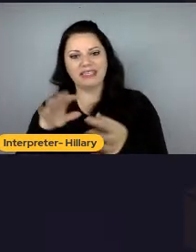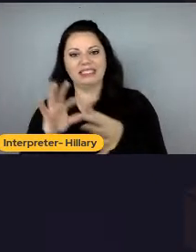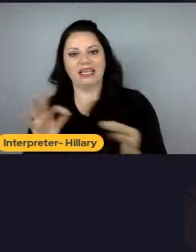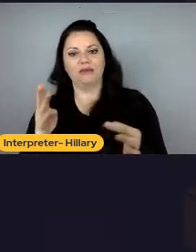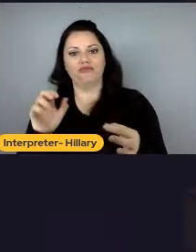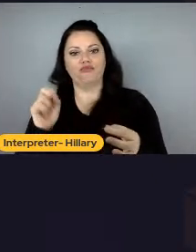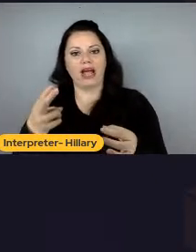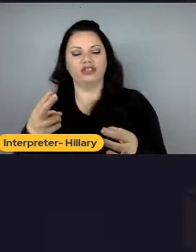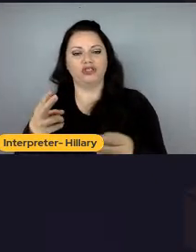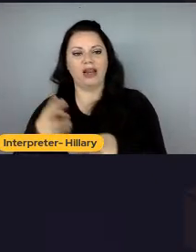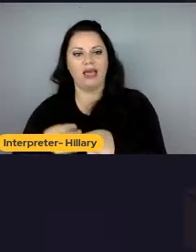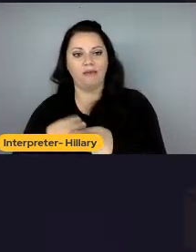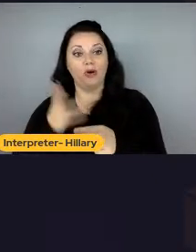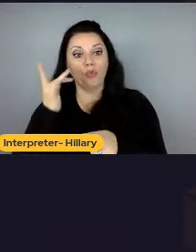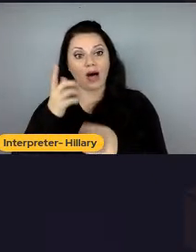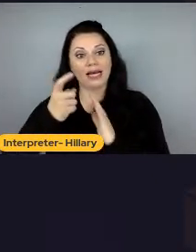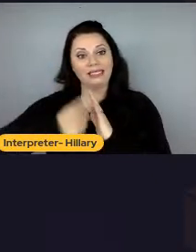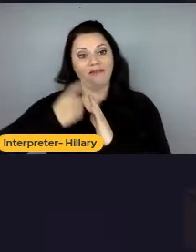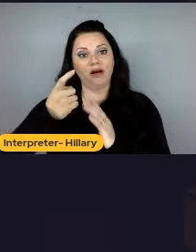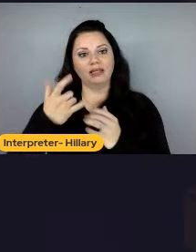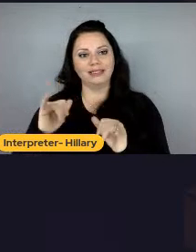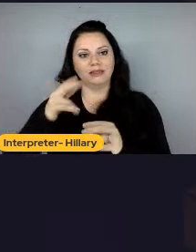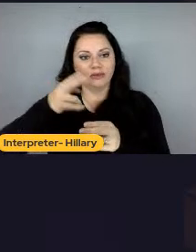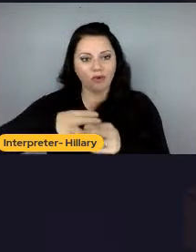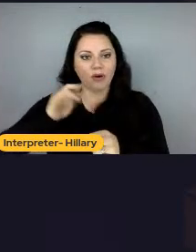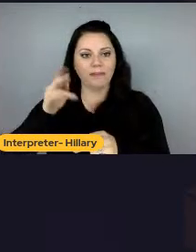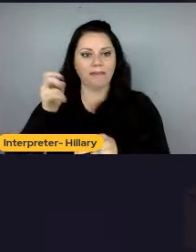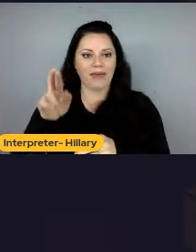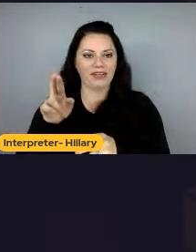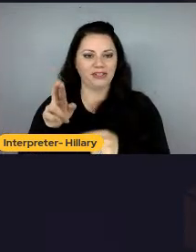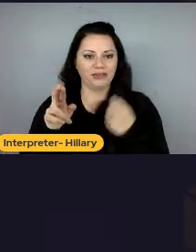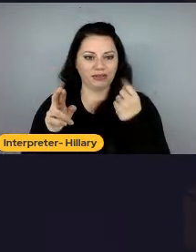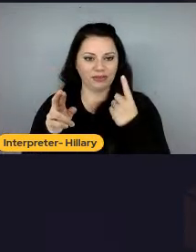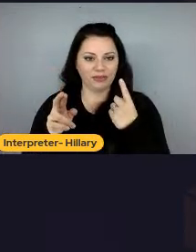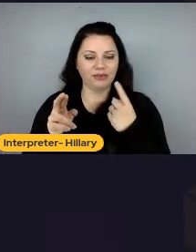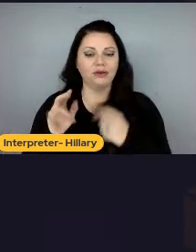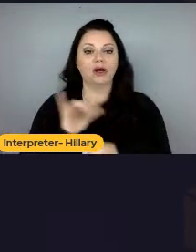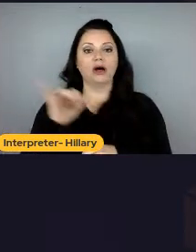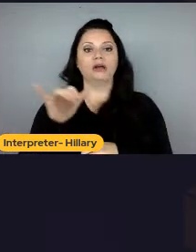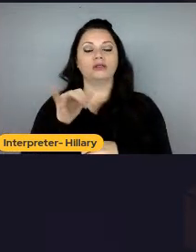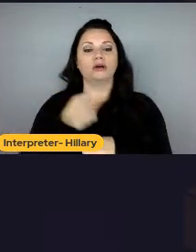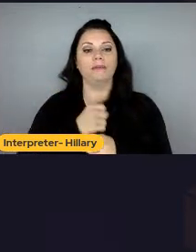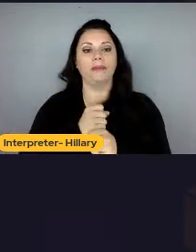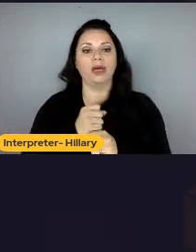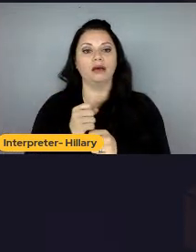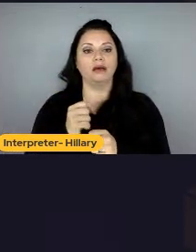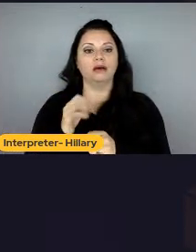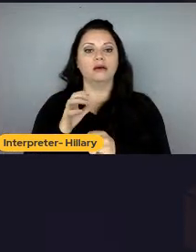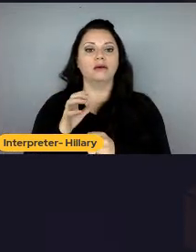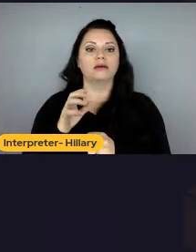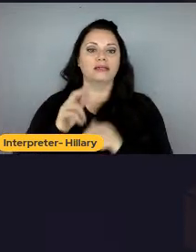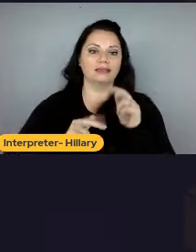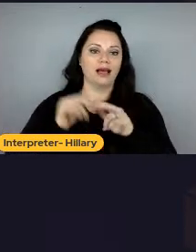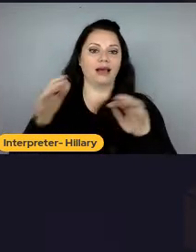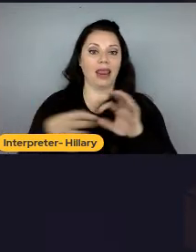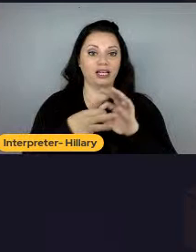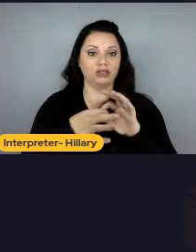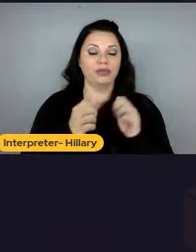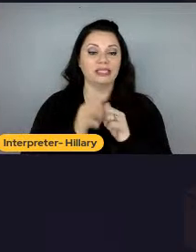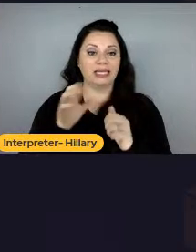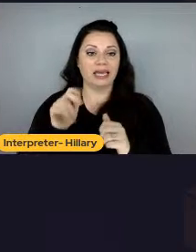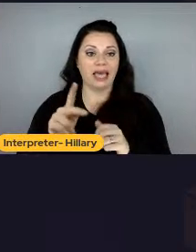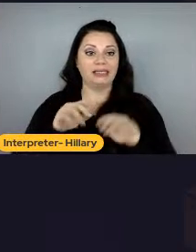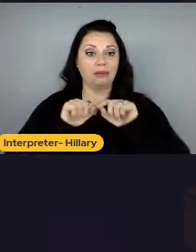name, because the default is still master. Also, if you create a code stack connection via CDK and deploy it,